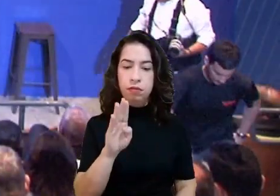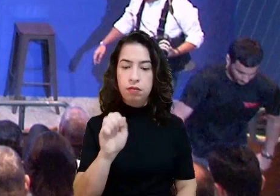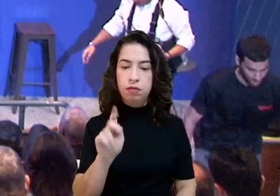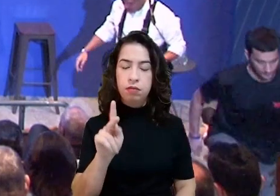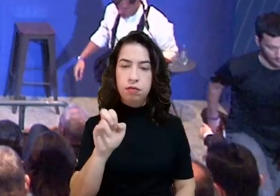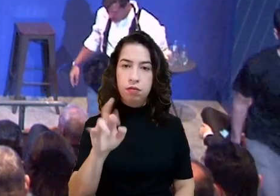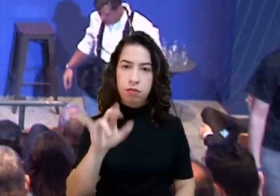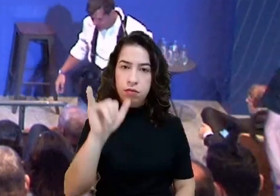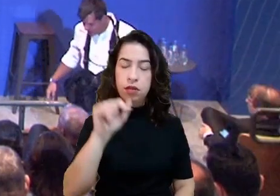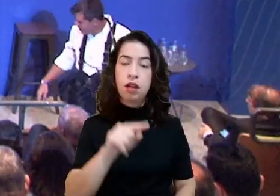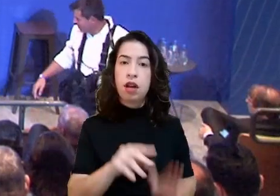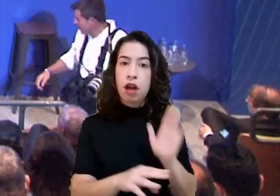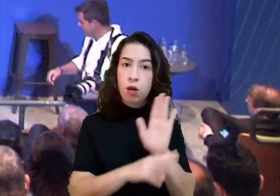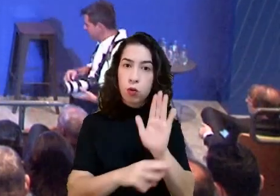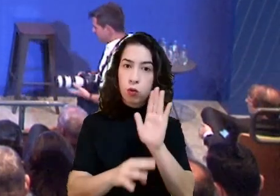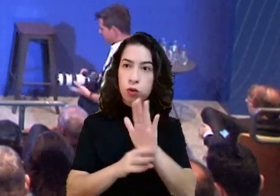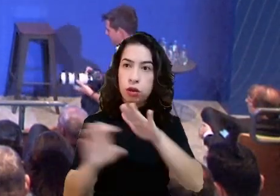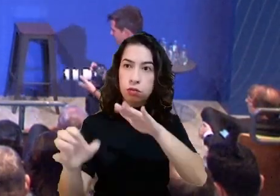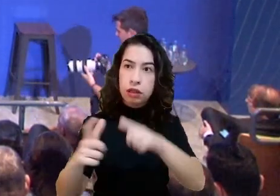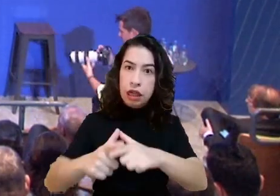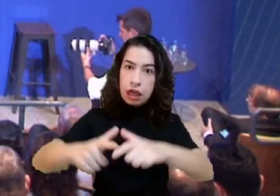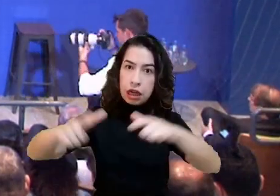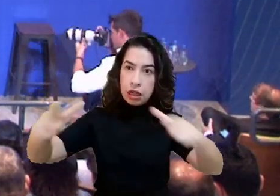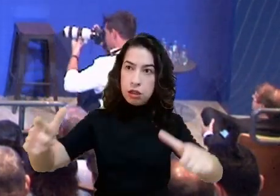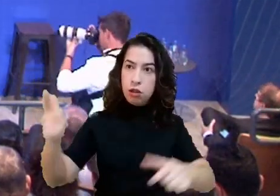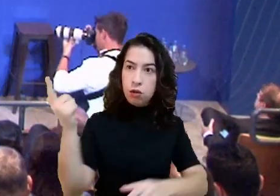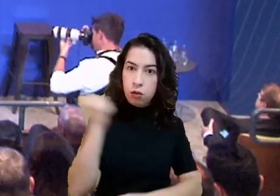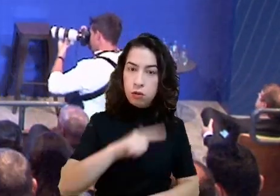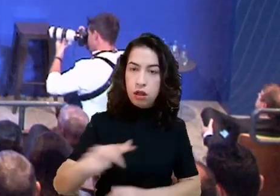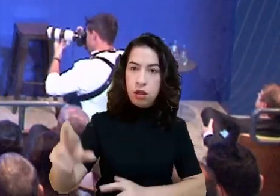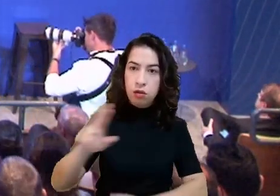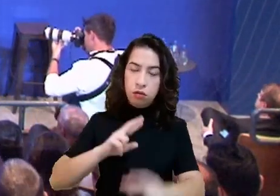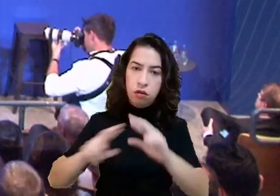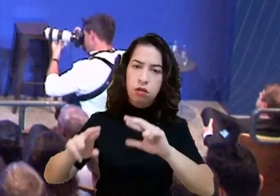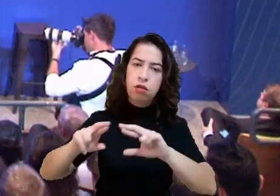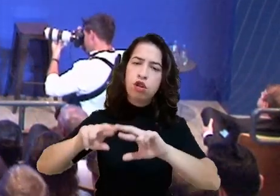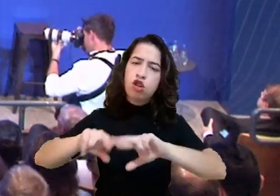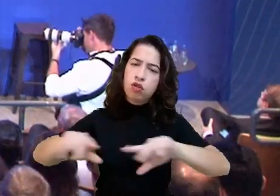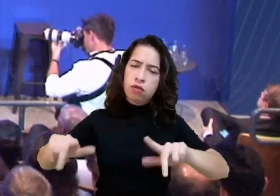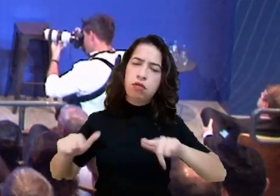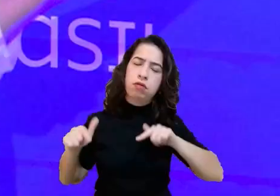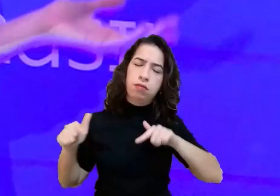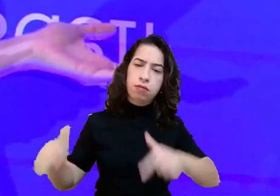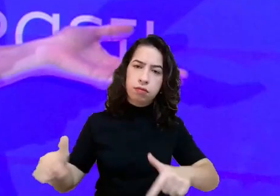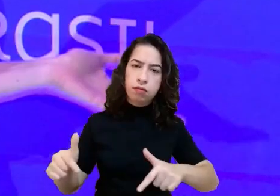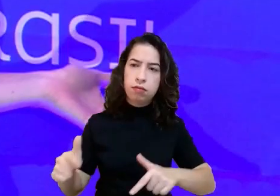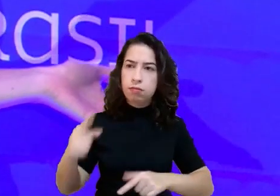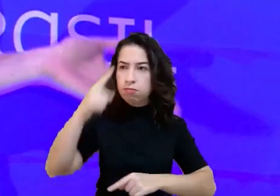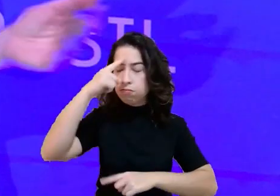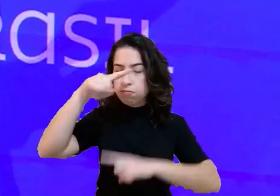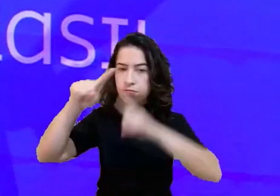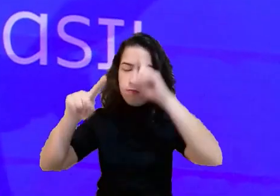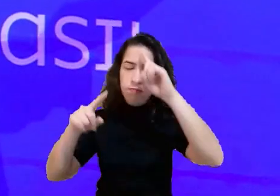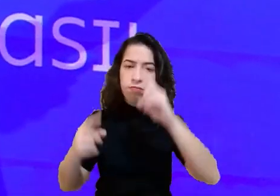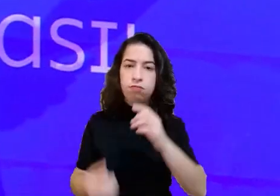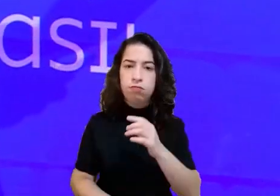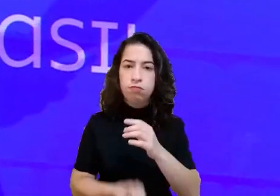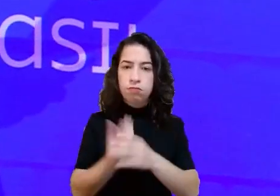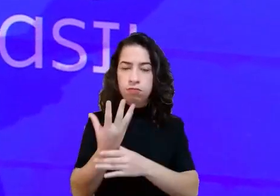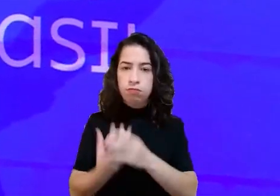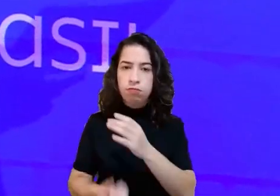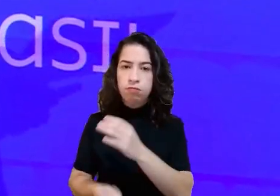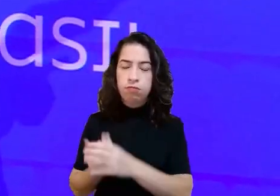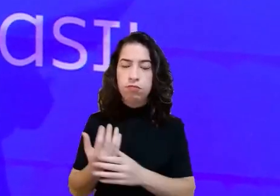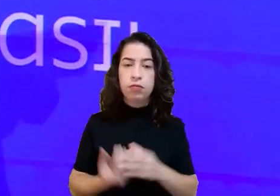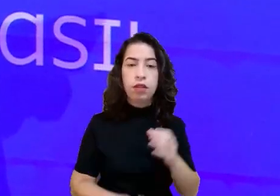Latin America. They help organizations to bring tangible results with different initiatives of innovation, from the creation